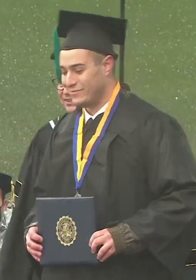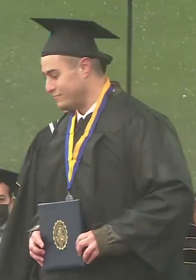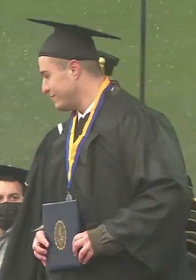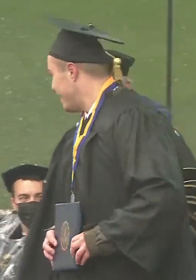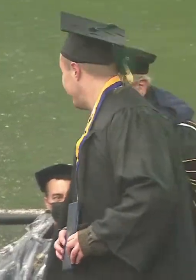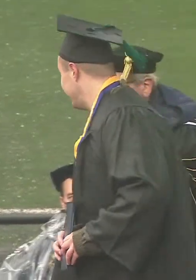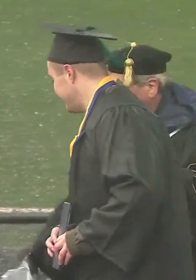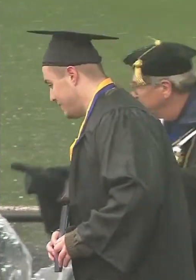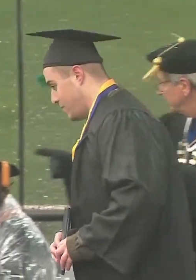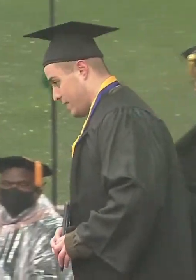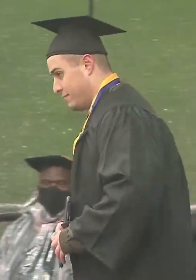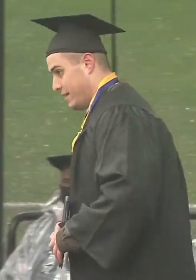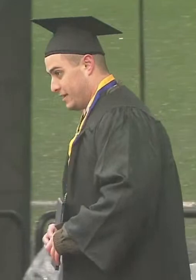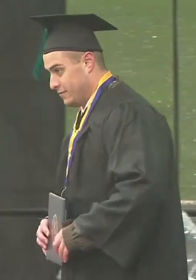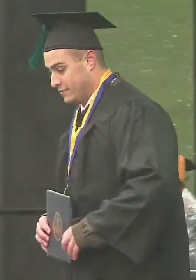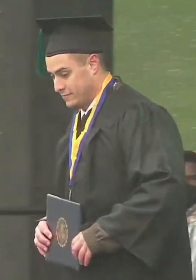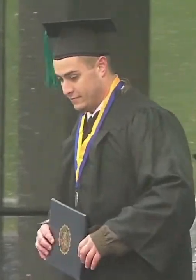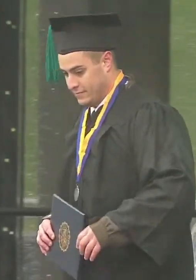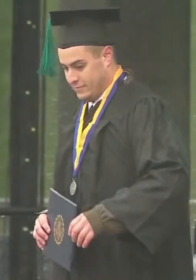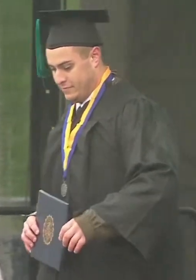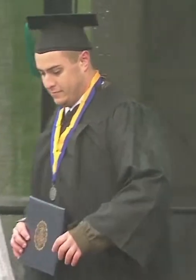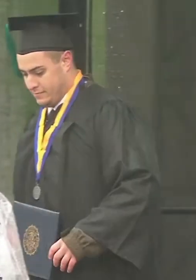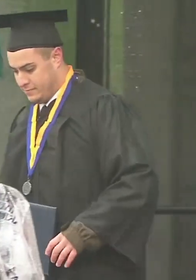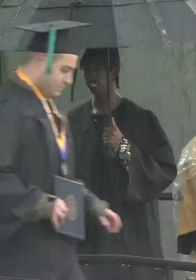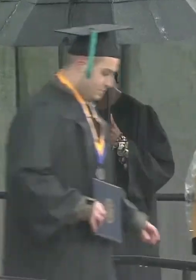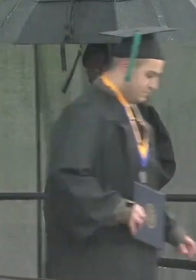Reynard Burns.